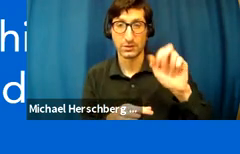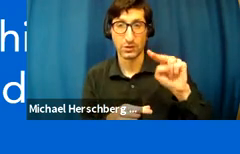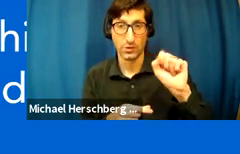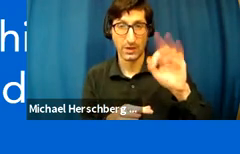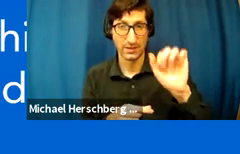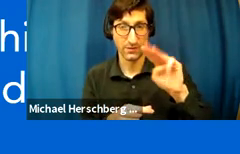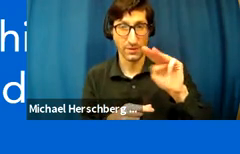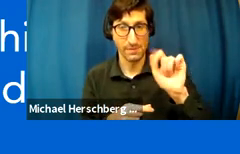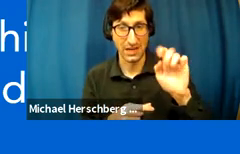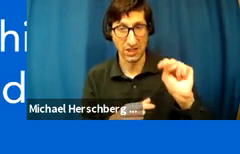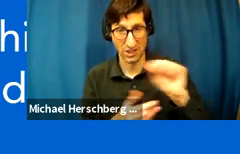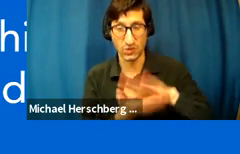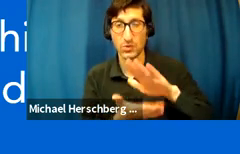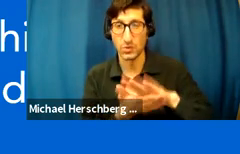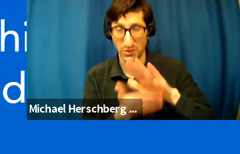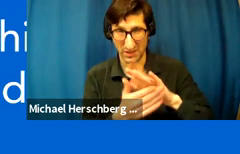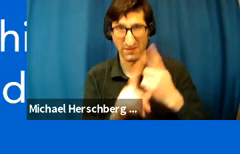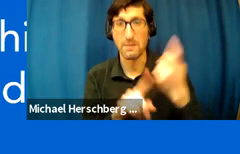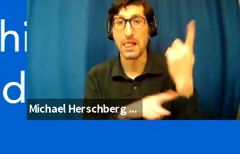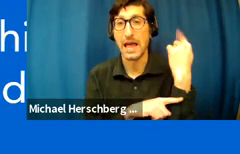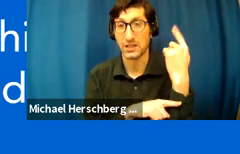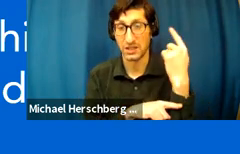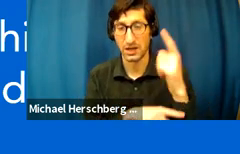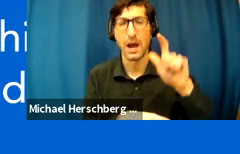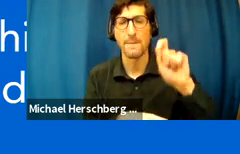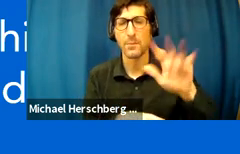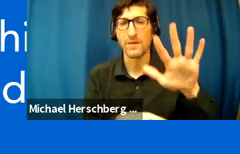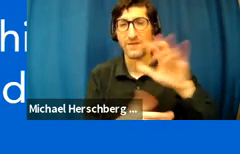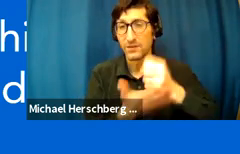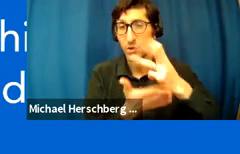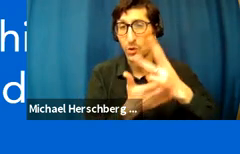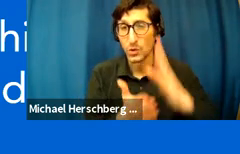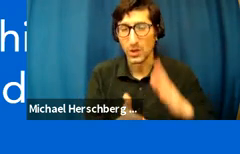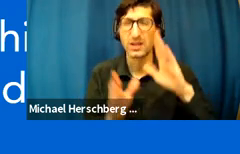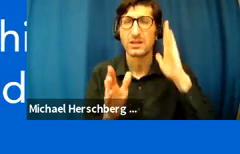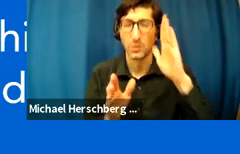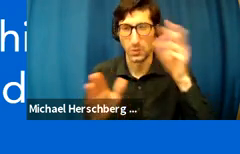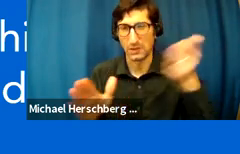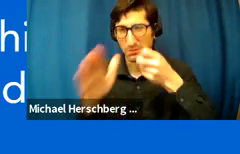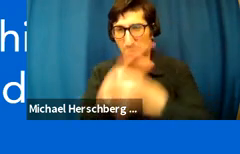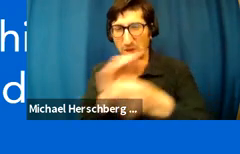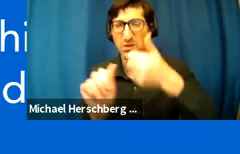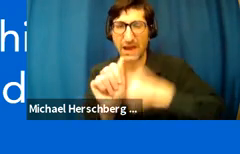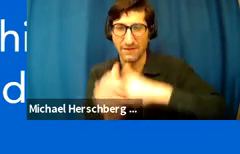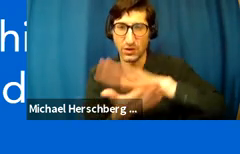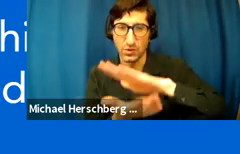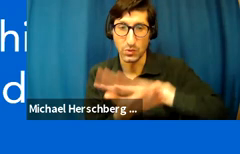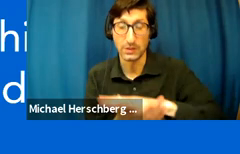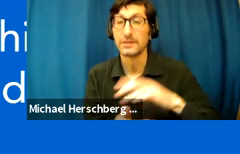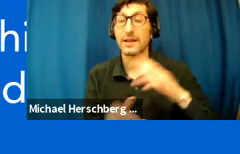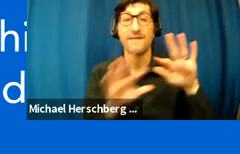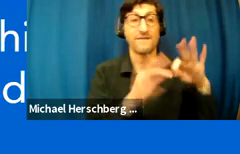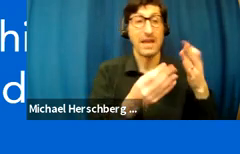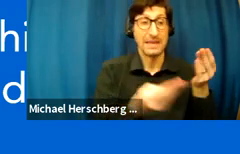The investment will bring at least a 0.5 social worker into every BPS school. As with family